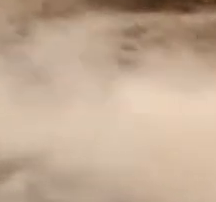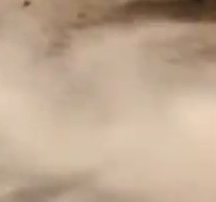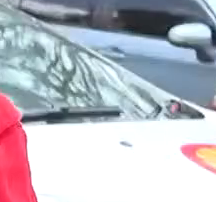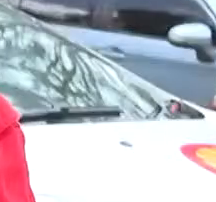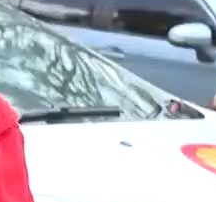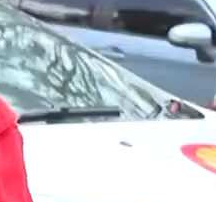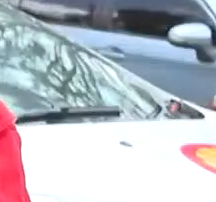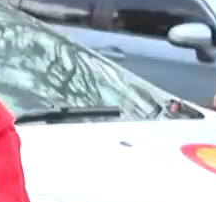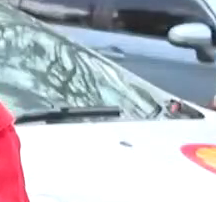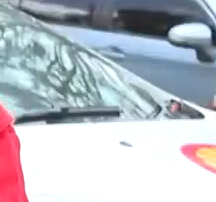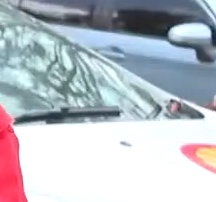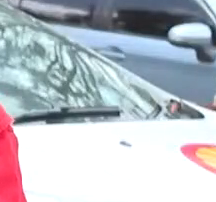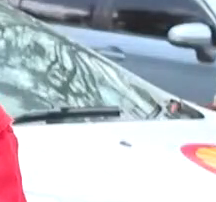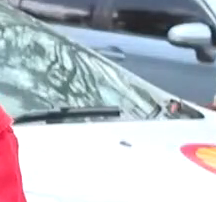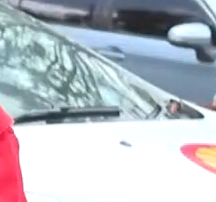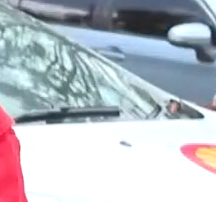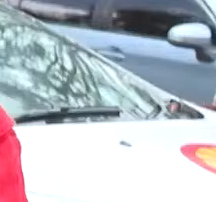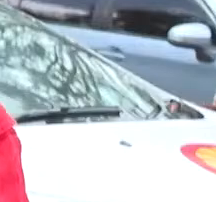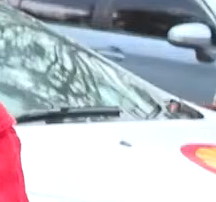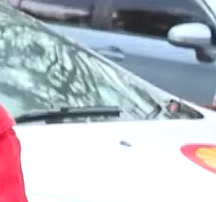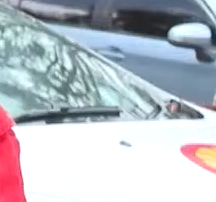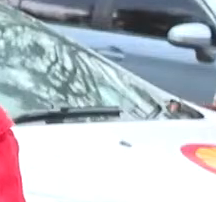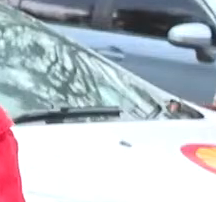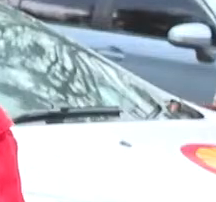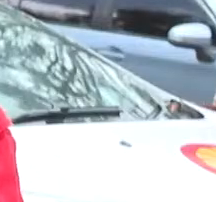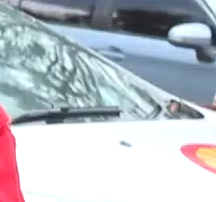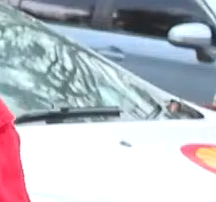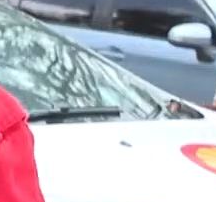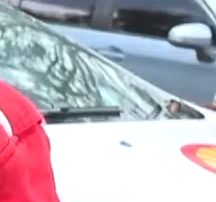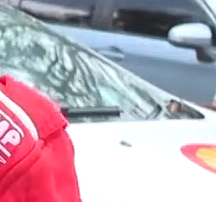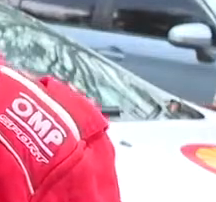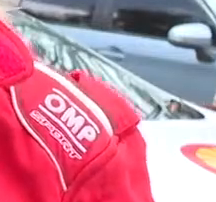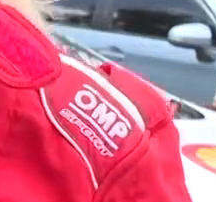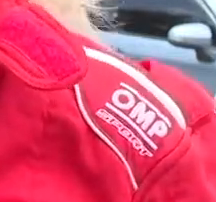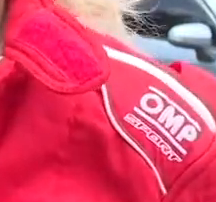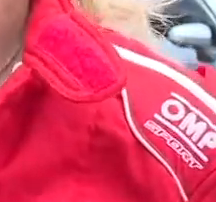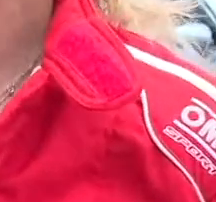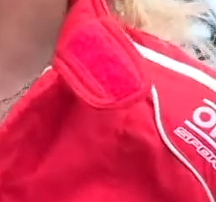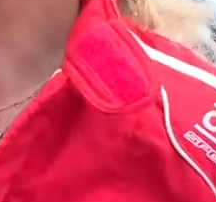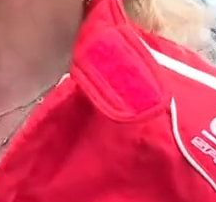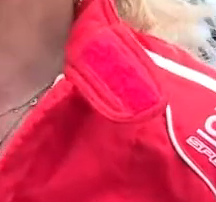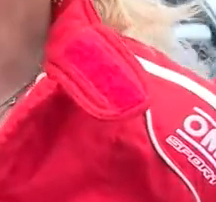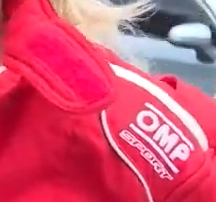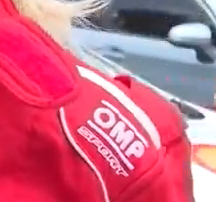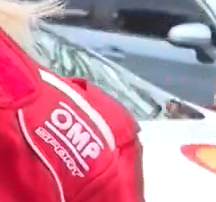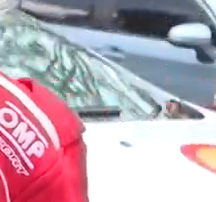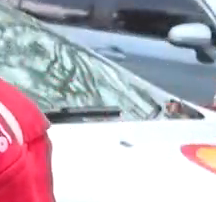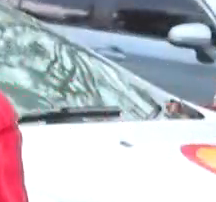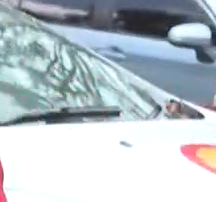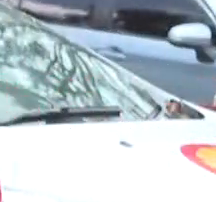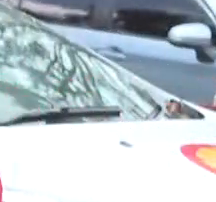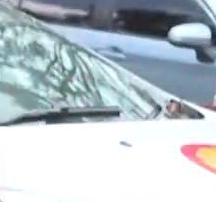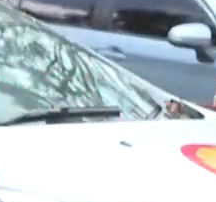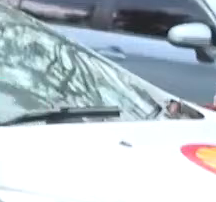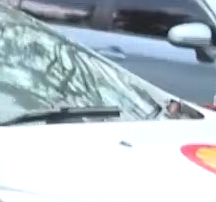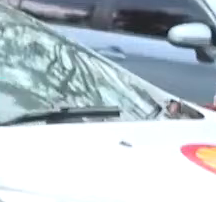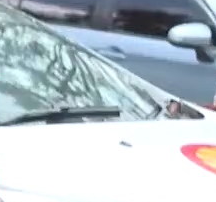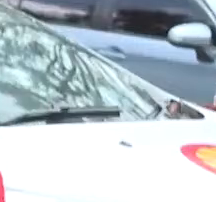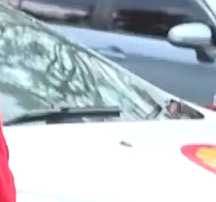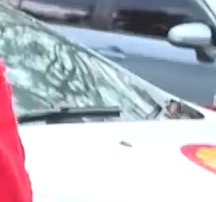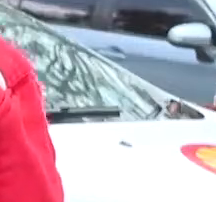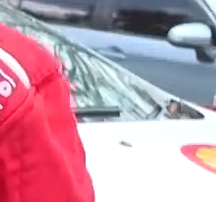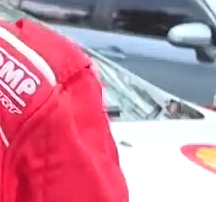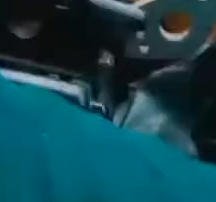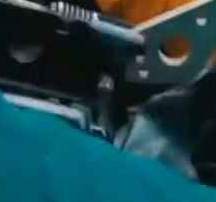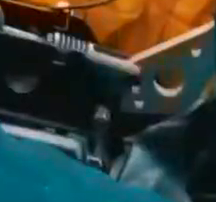okay? So also just going to talk to the kids, empowering them, and also encouraging them with that attitude. And